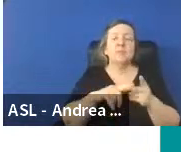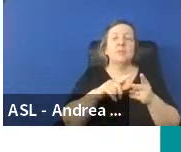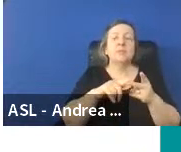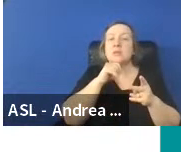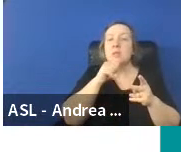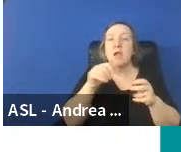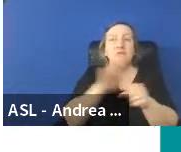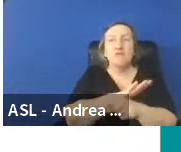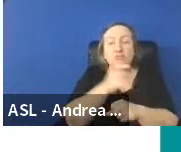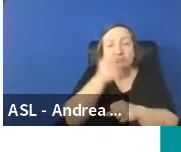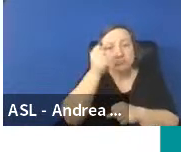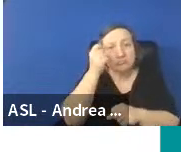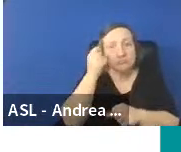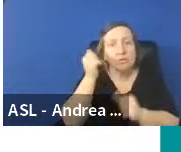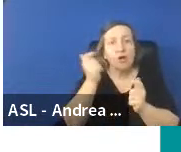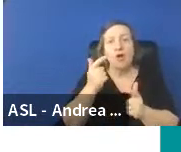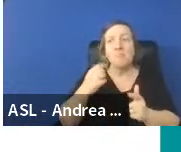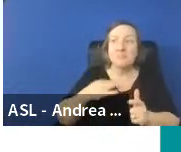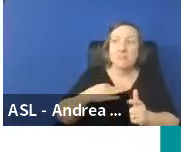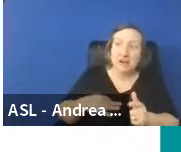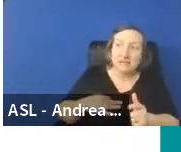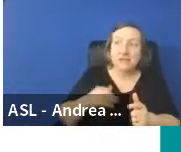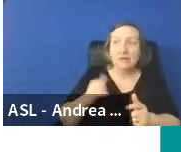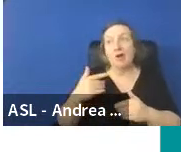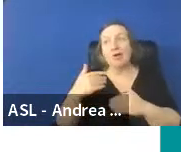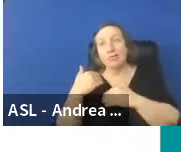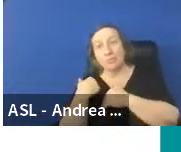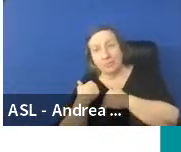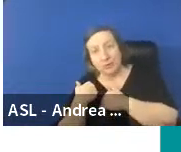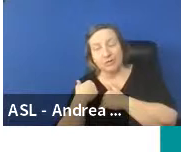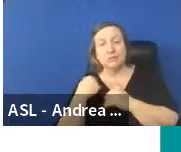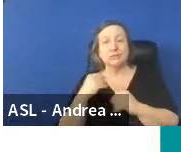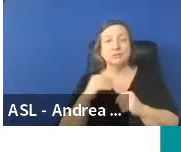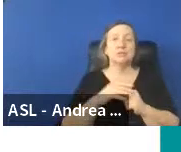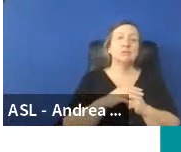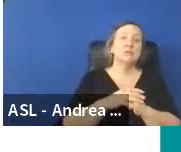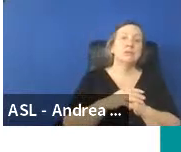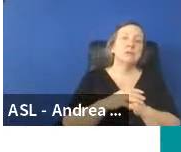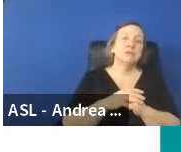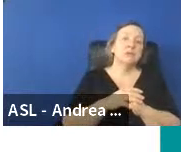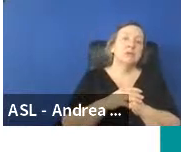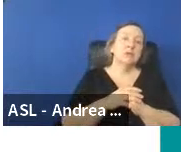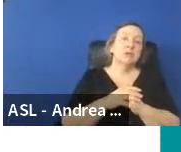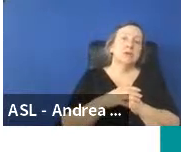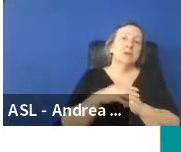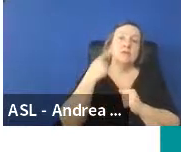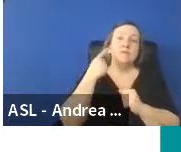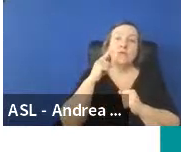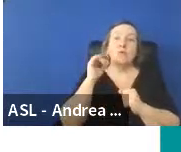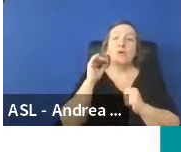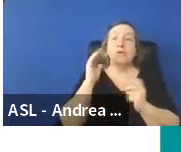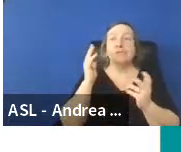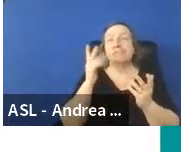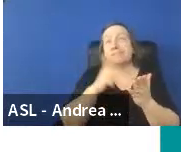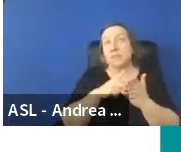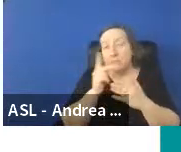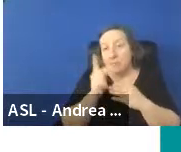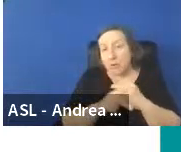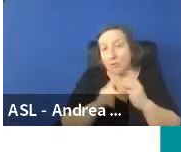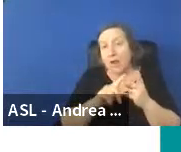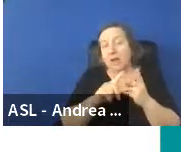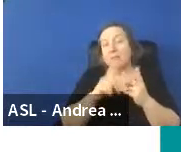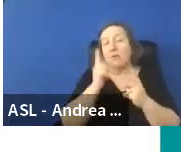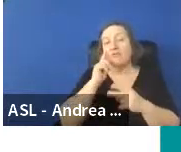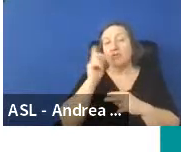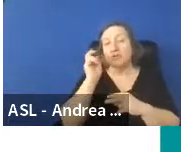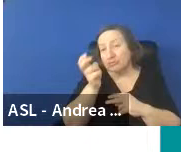totally understand all the benefits, all the burdens of the program and even of the